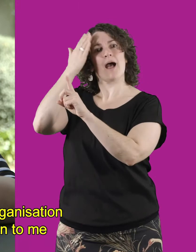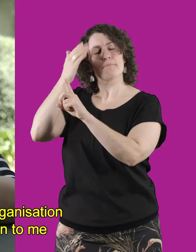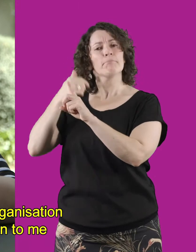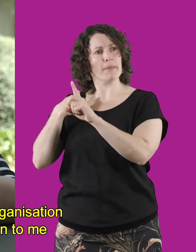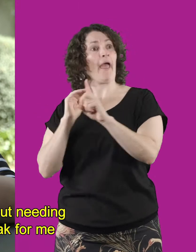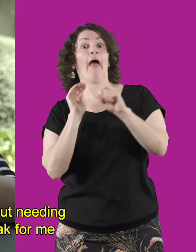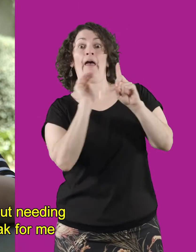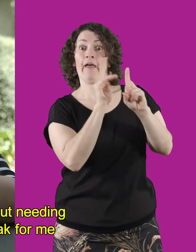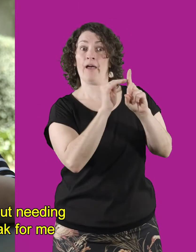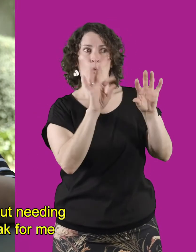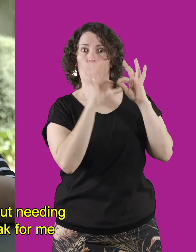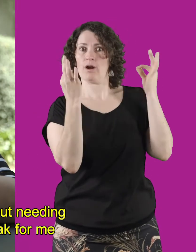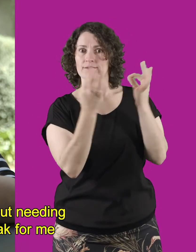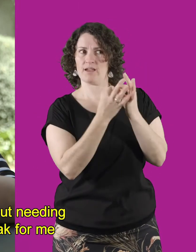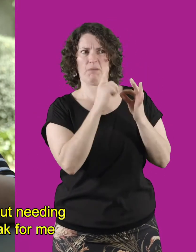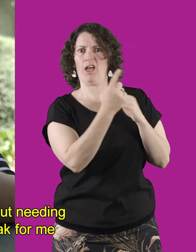listen to me